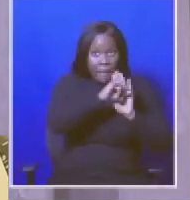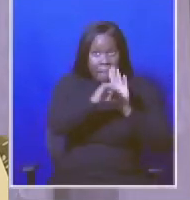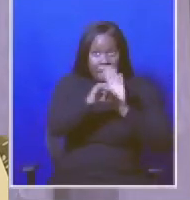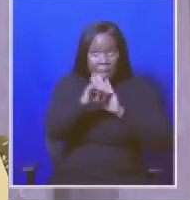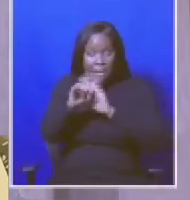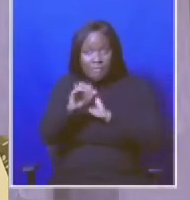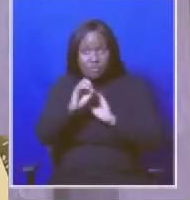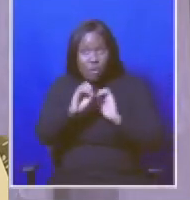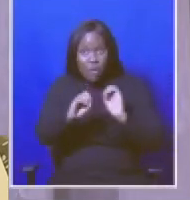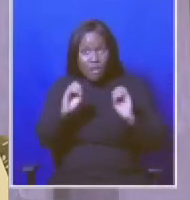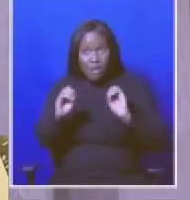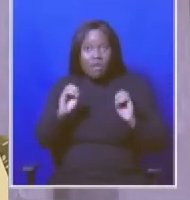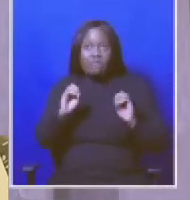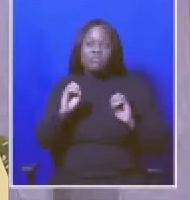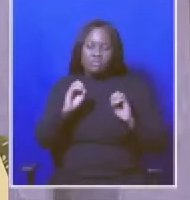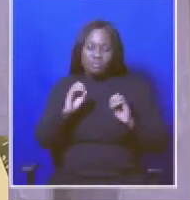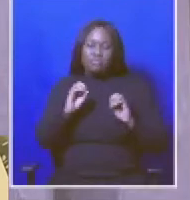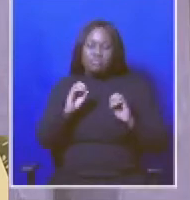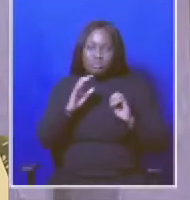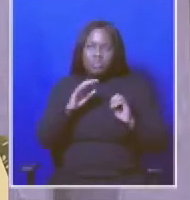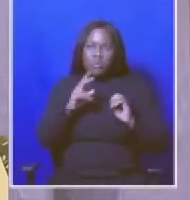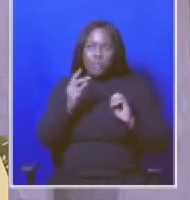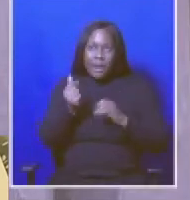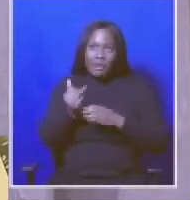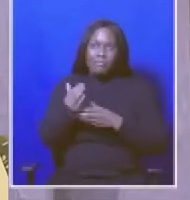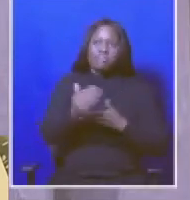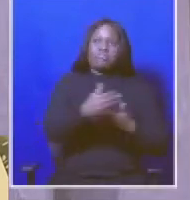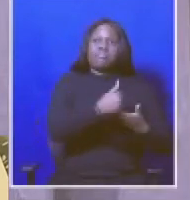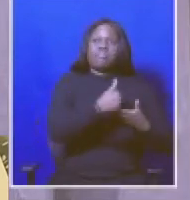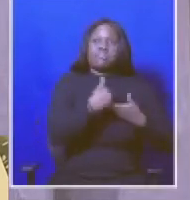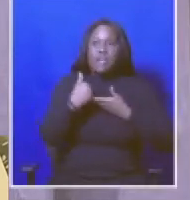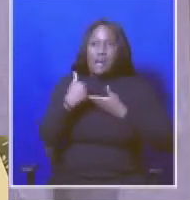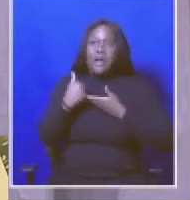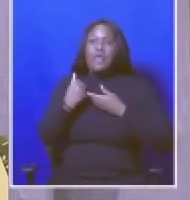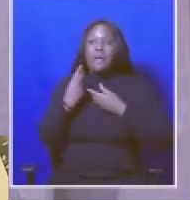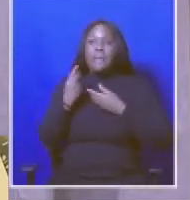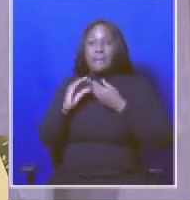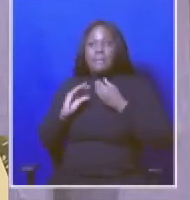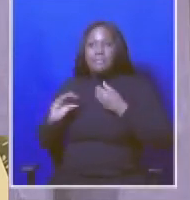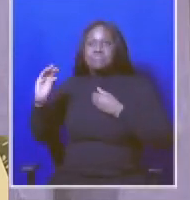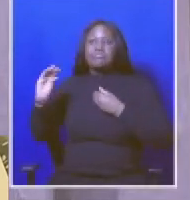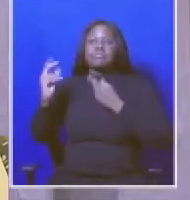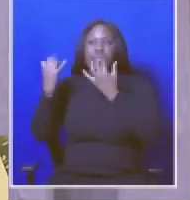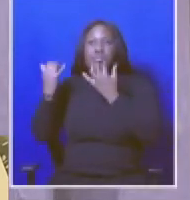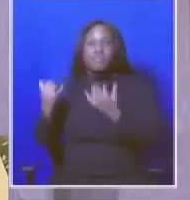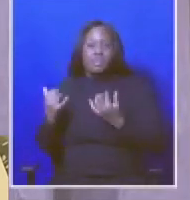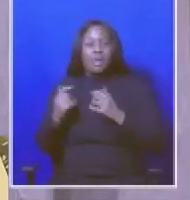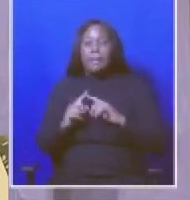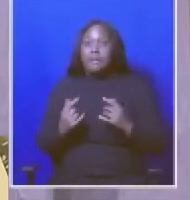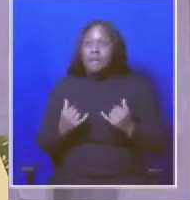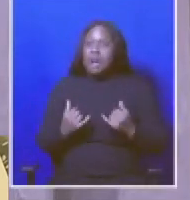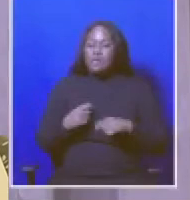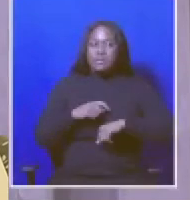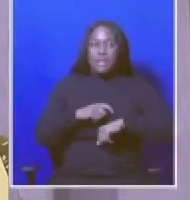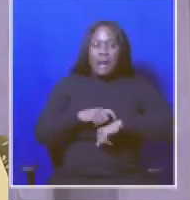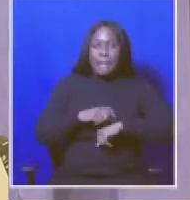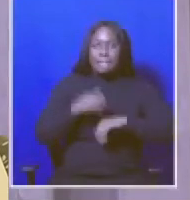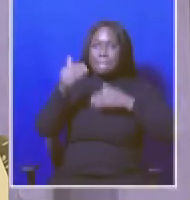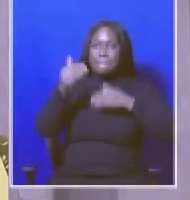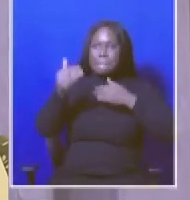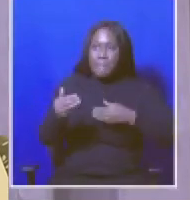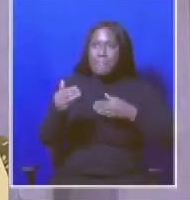I'm not able to give a definite time frame at the moment on how we will be